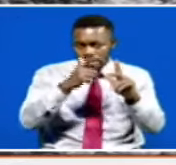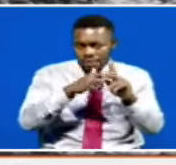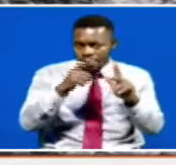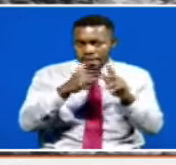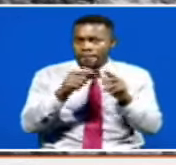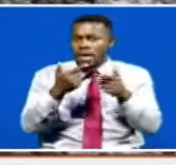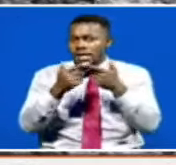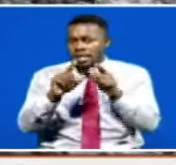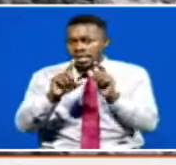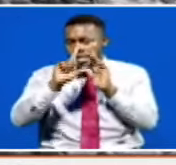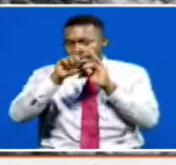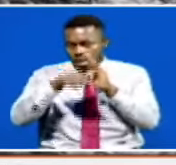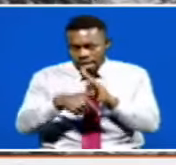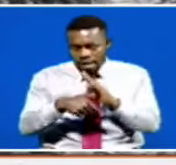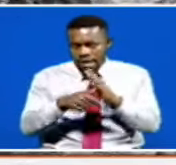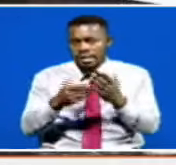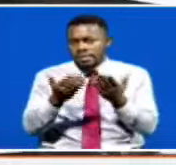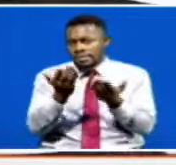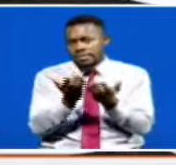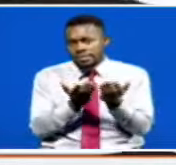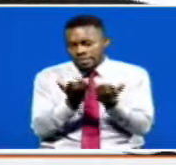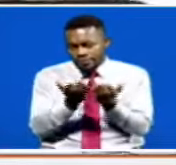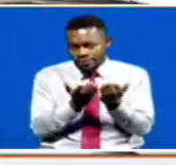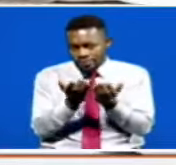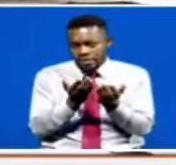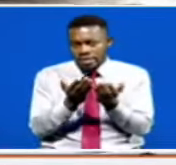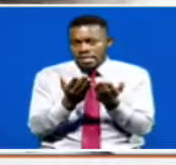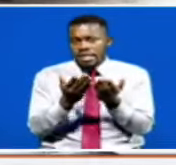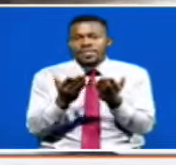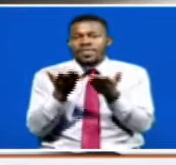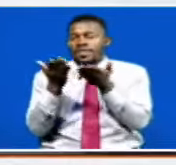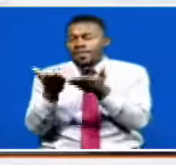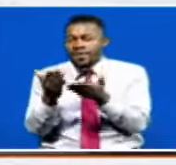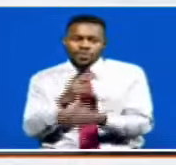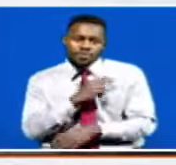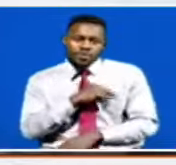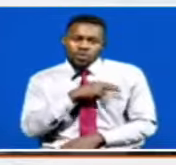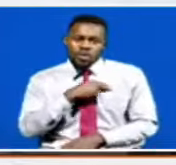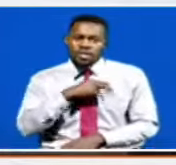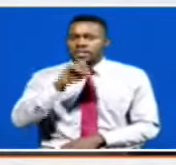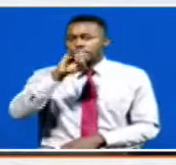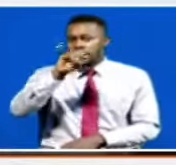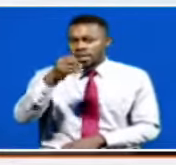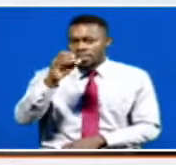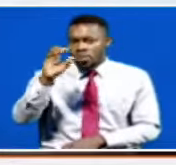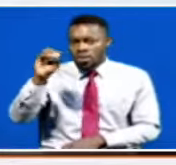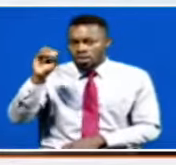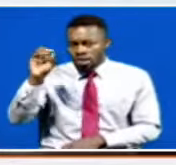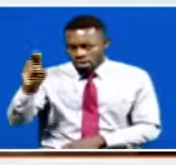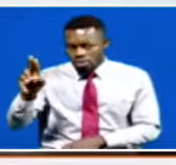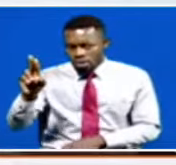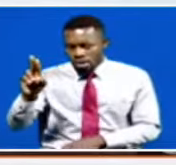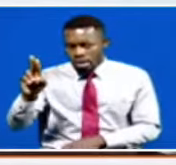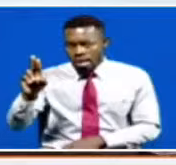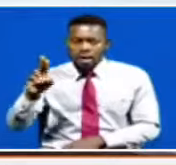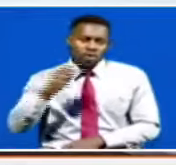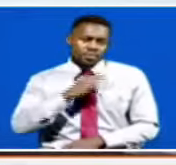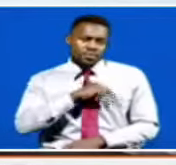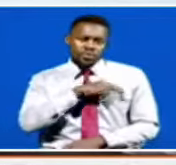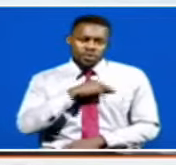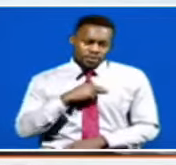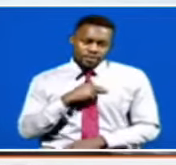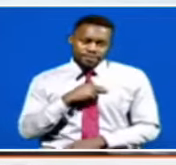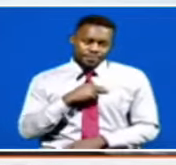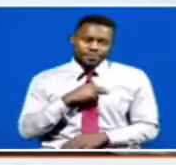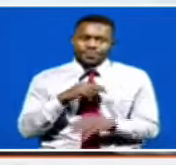3 days later while receiving treatment at Jaramogi Oginga Odinga Referral Hospital. Their 6-month-old baby, who survived,